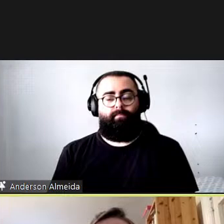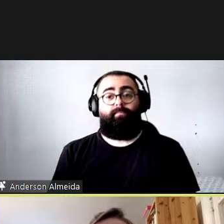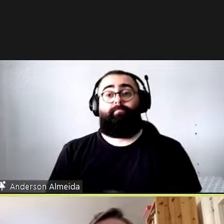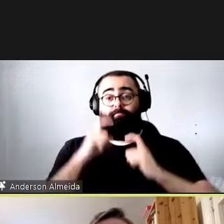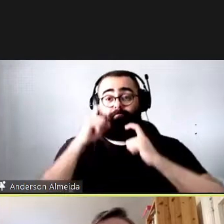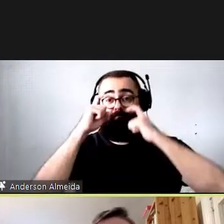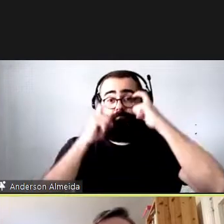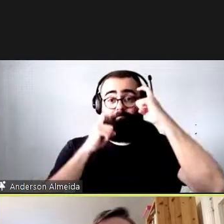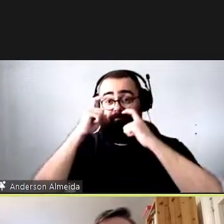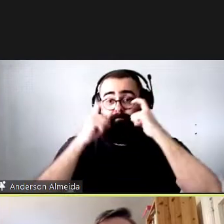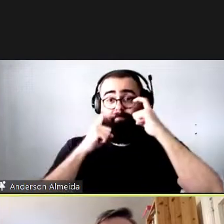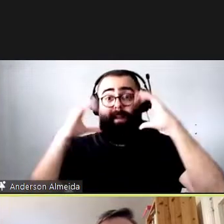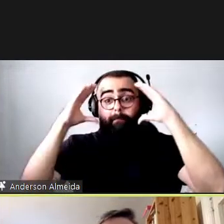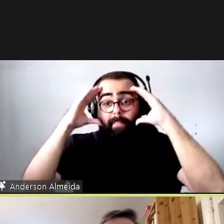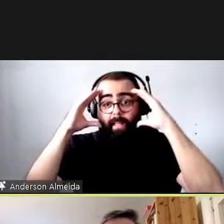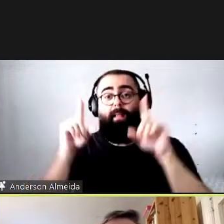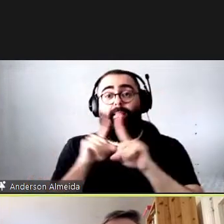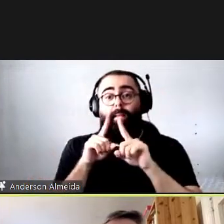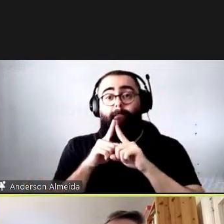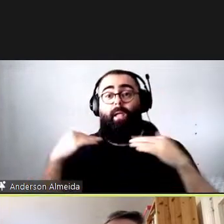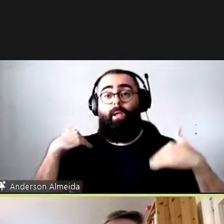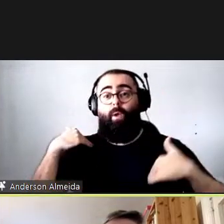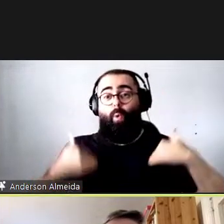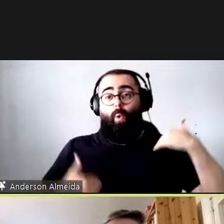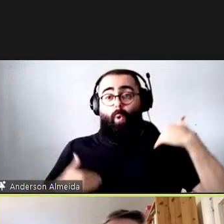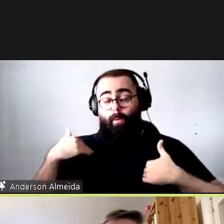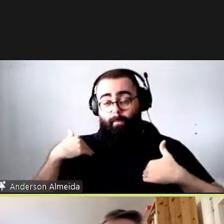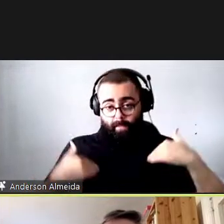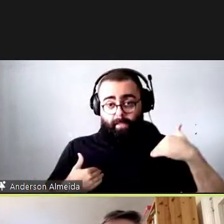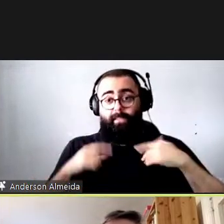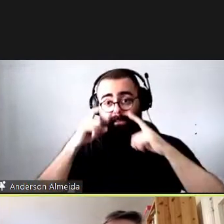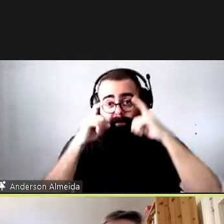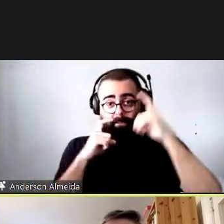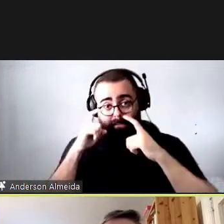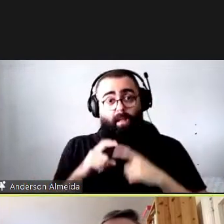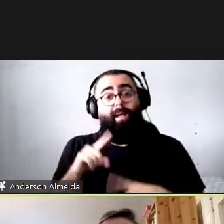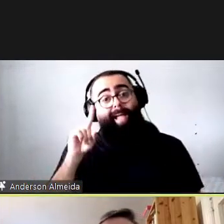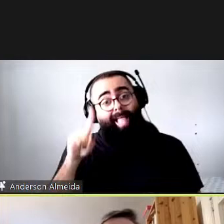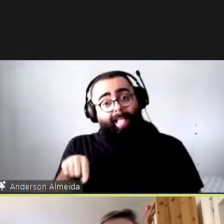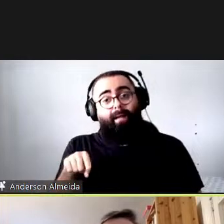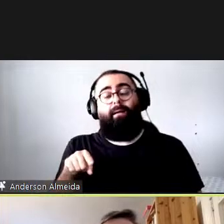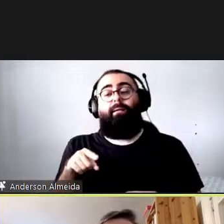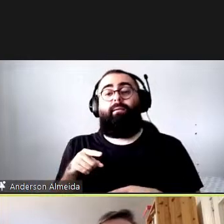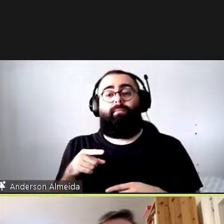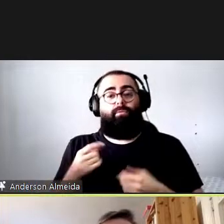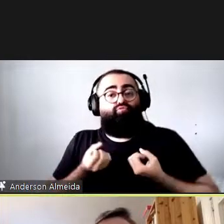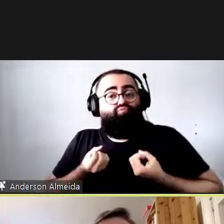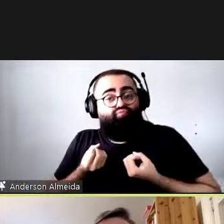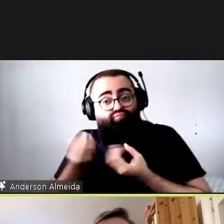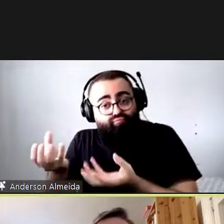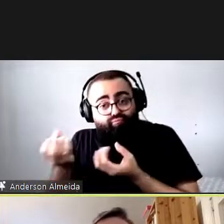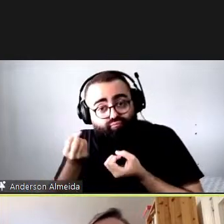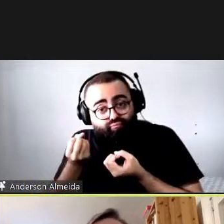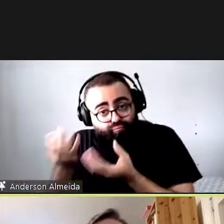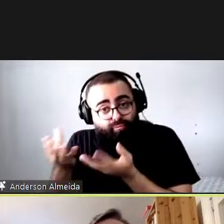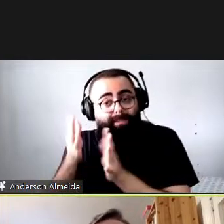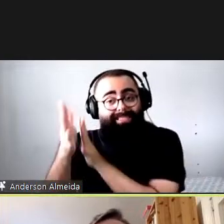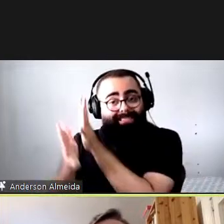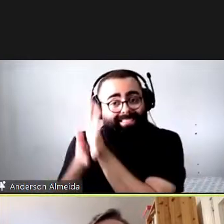non-manual head and body movements are one channel for representing prosody in the sign